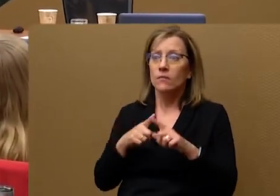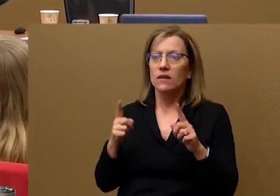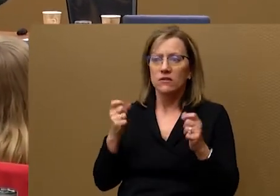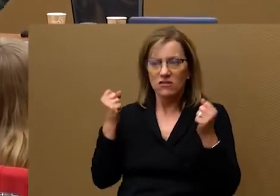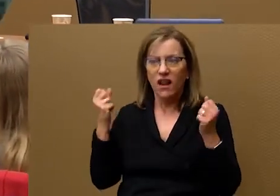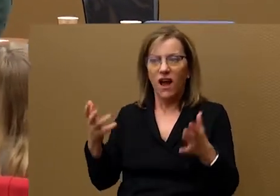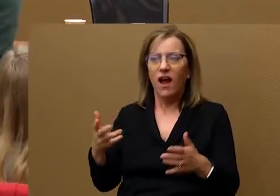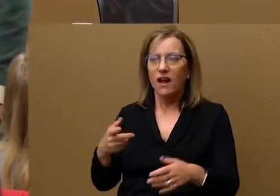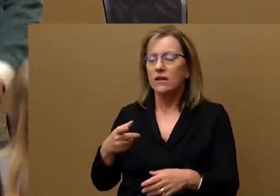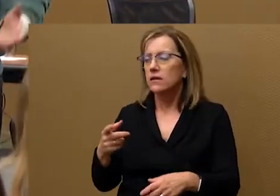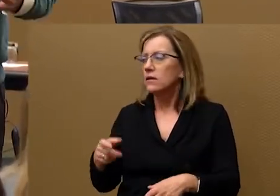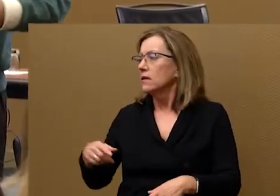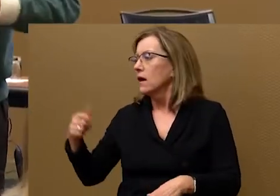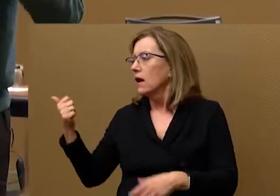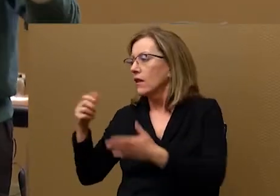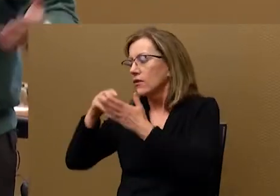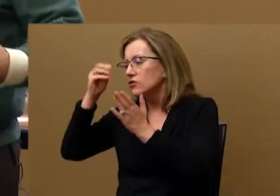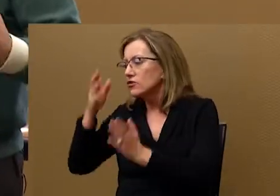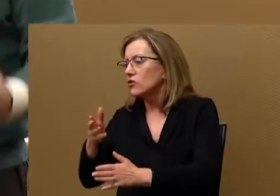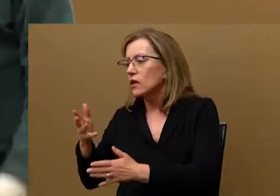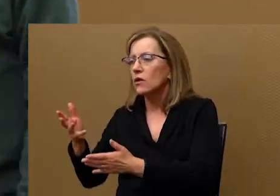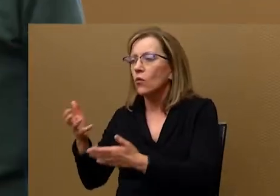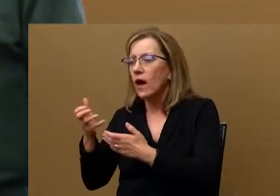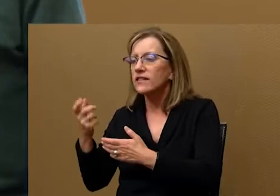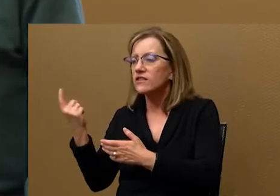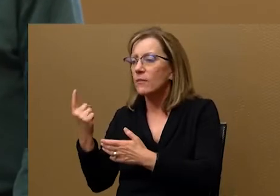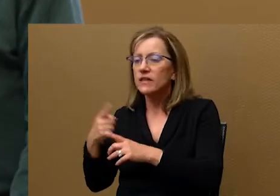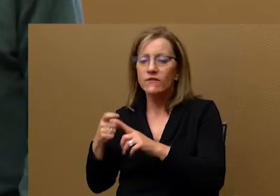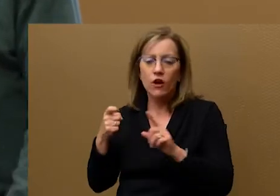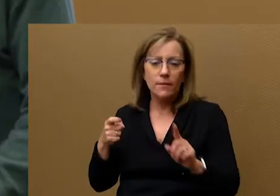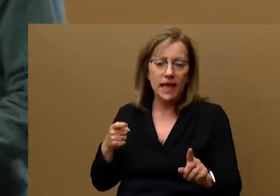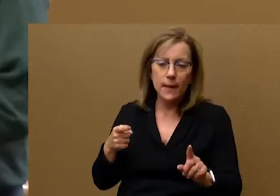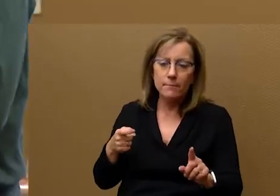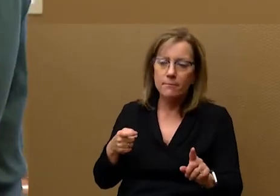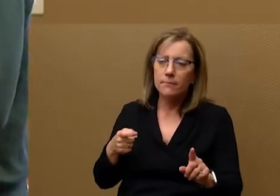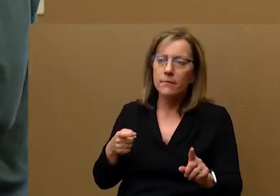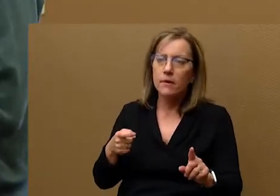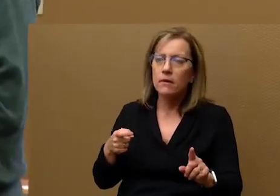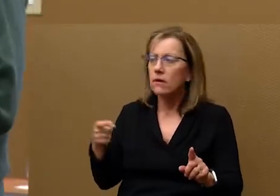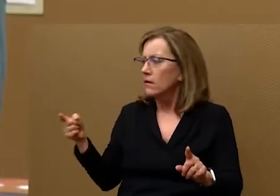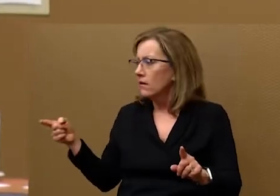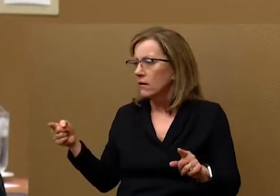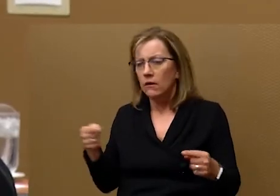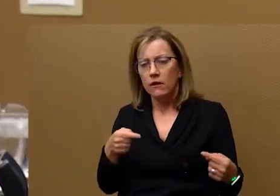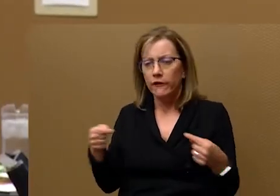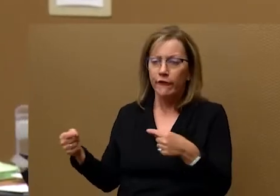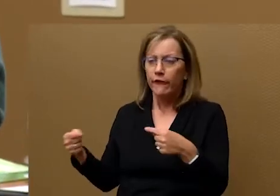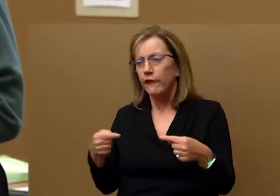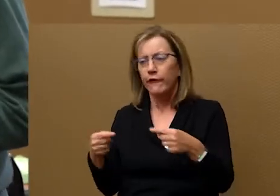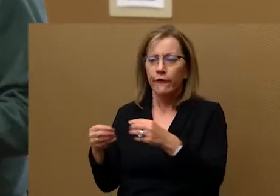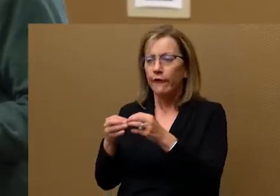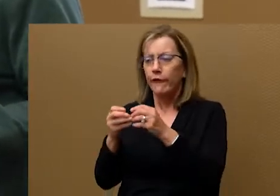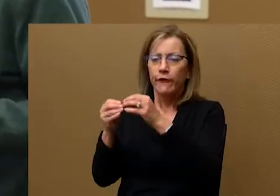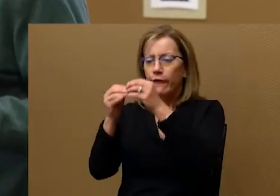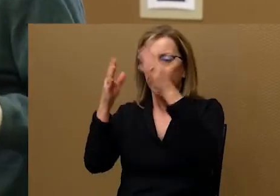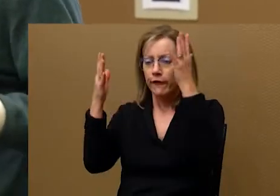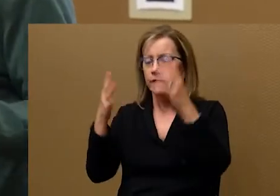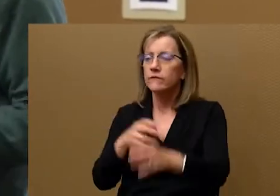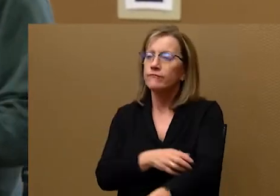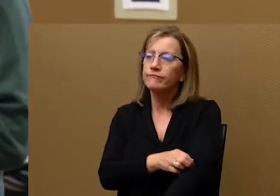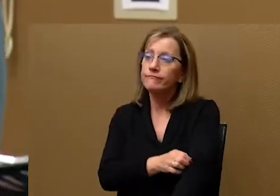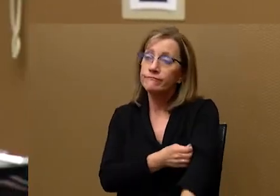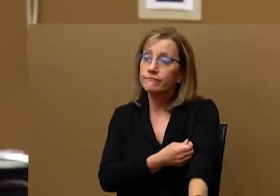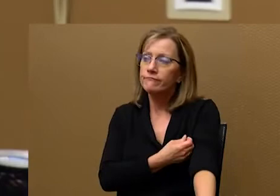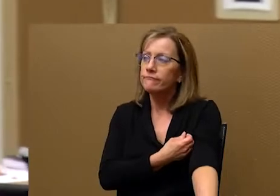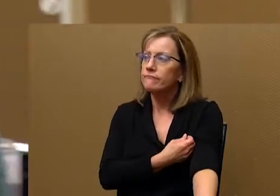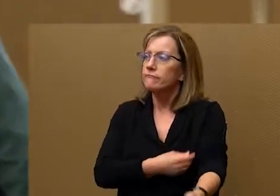What else? That would be a big one, but there's a lot of. The other student wanted something from him, and they